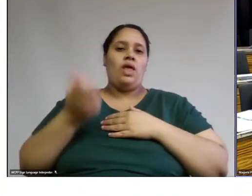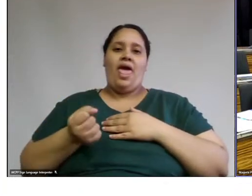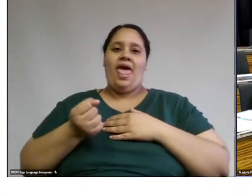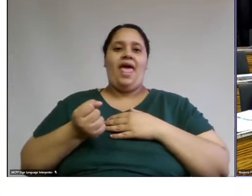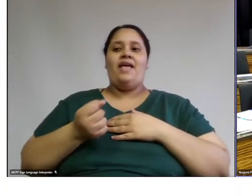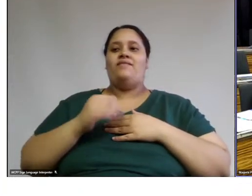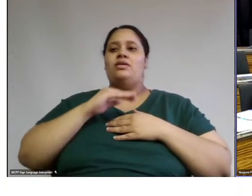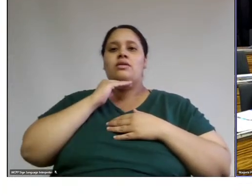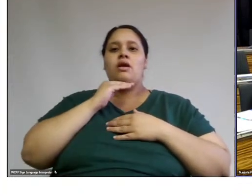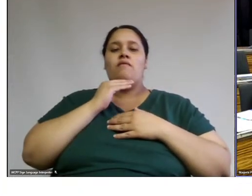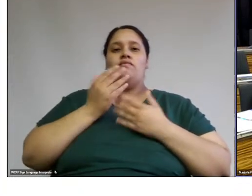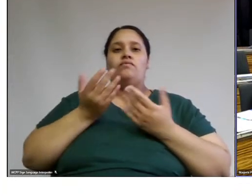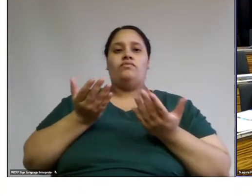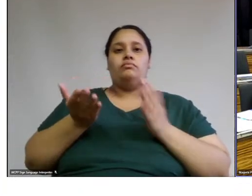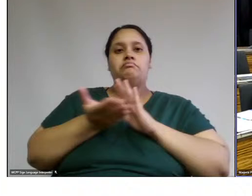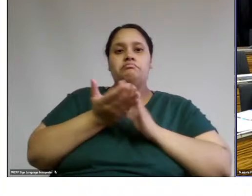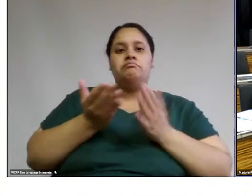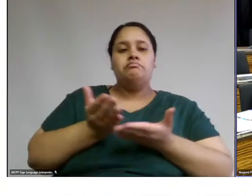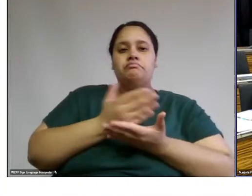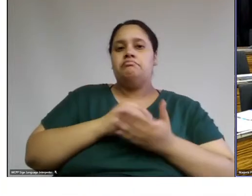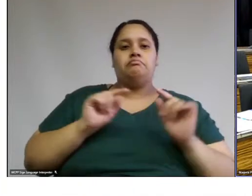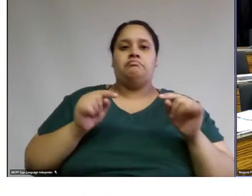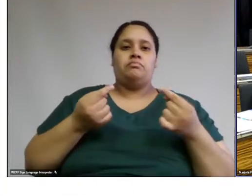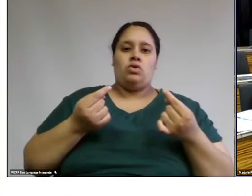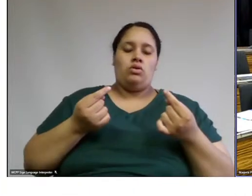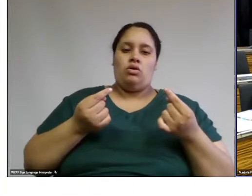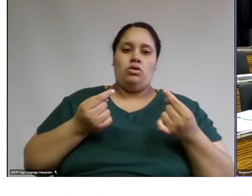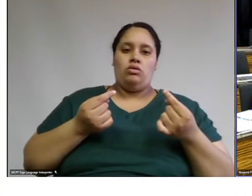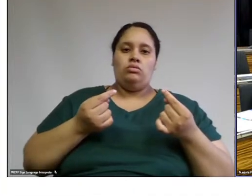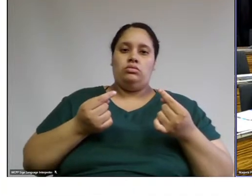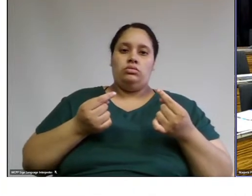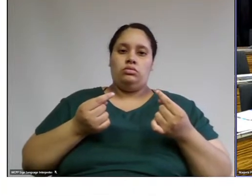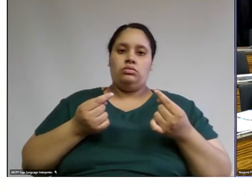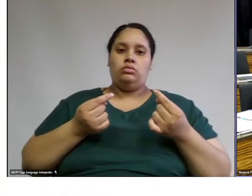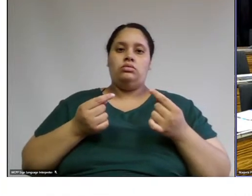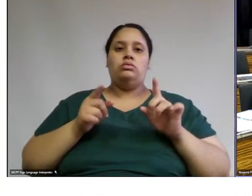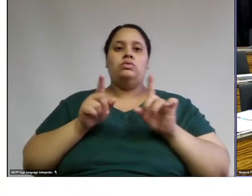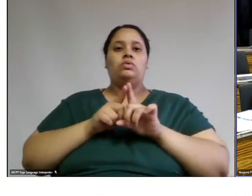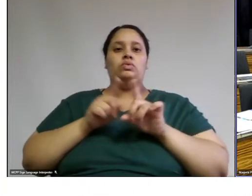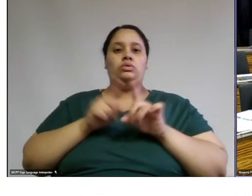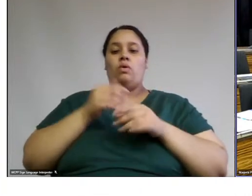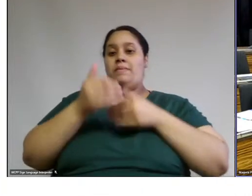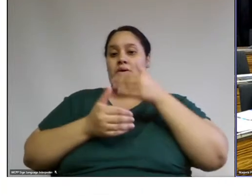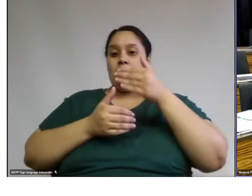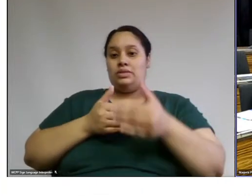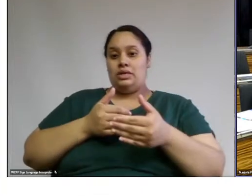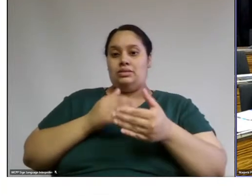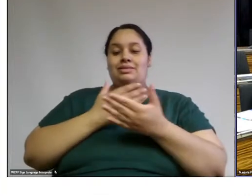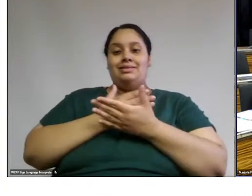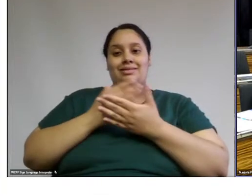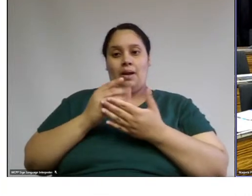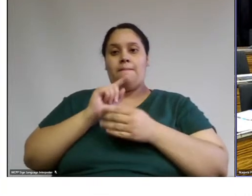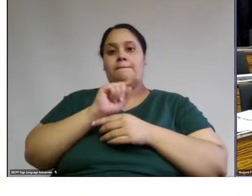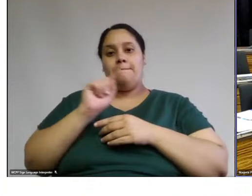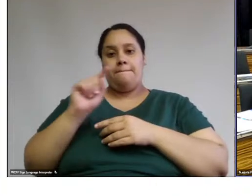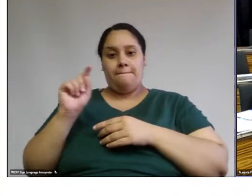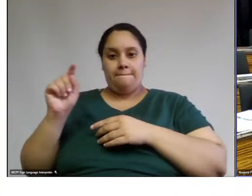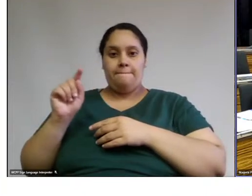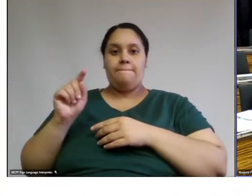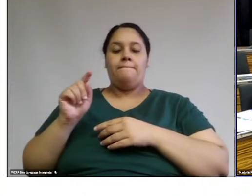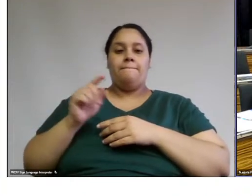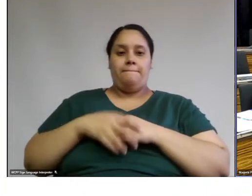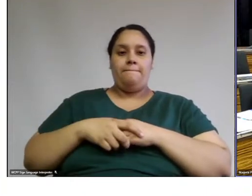that we were anticipating from schools to save STB posts, because I think in some cases, I